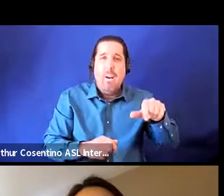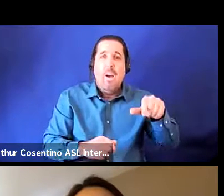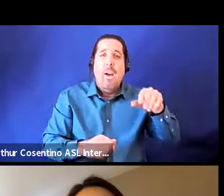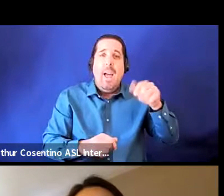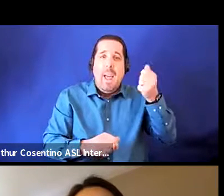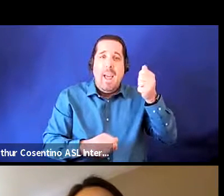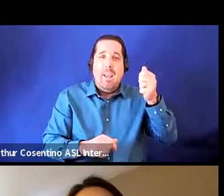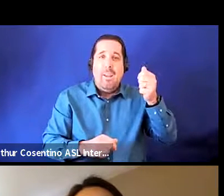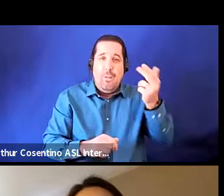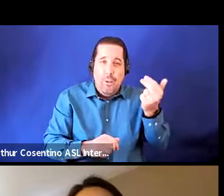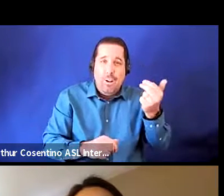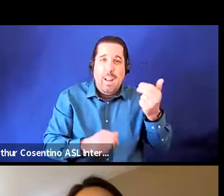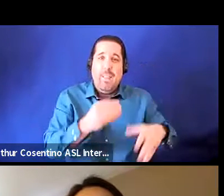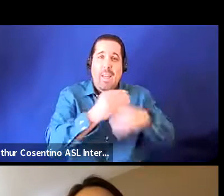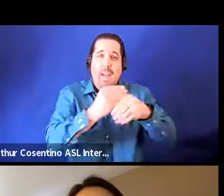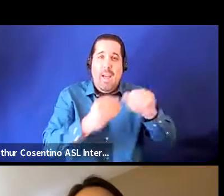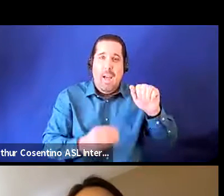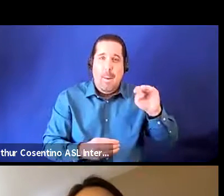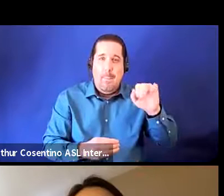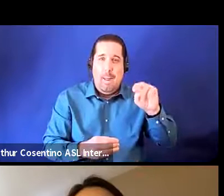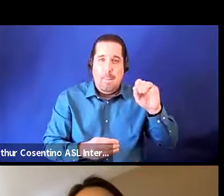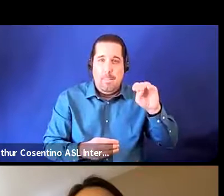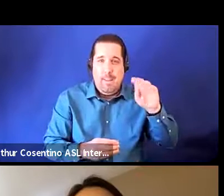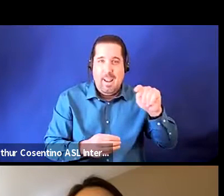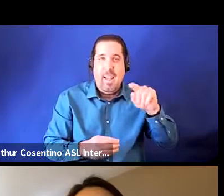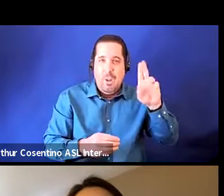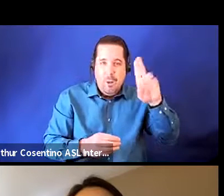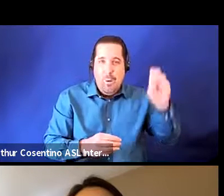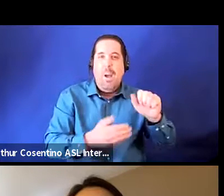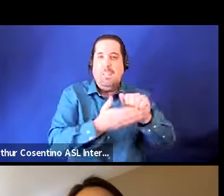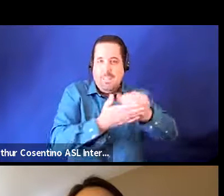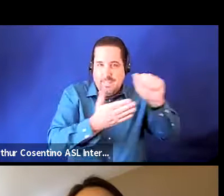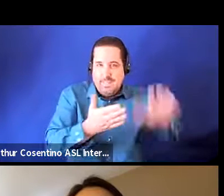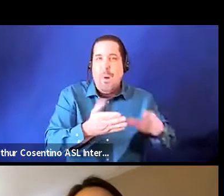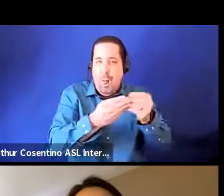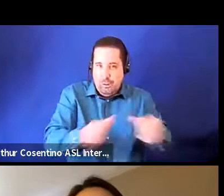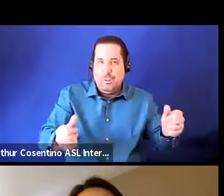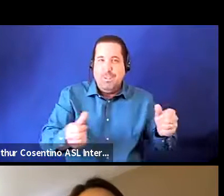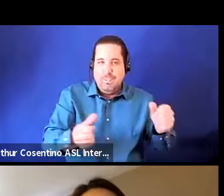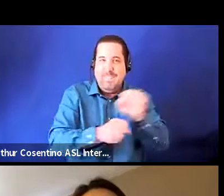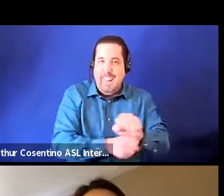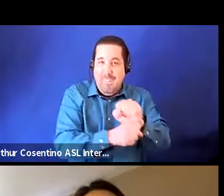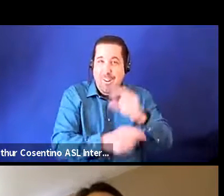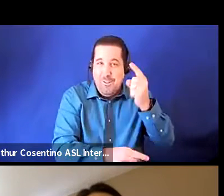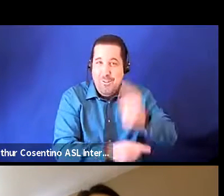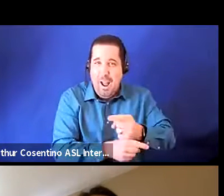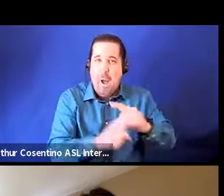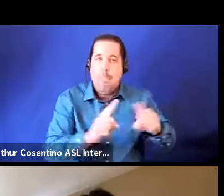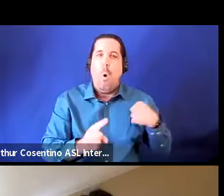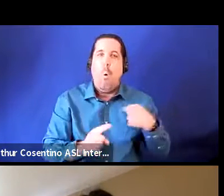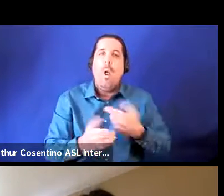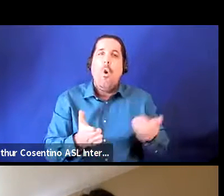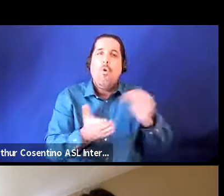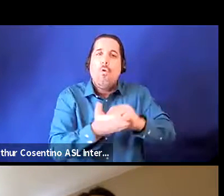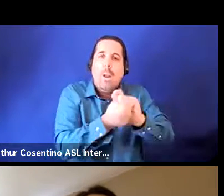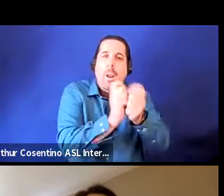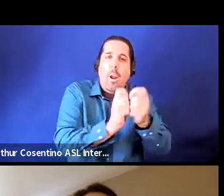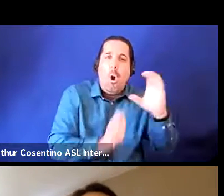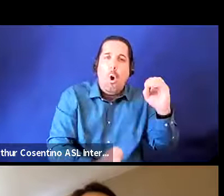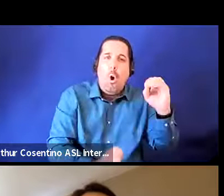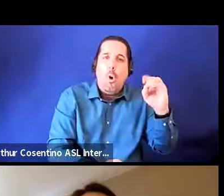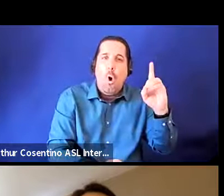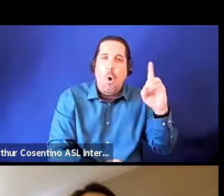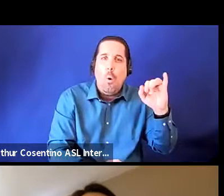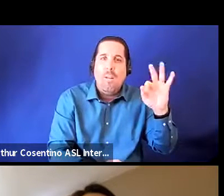States apparently abolished slavery, but actually at that time recodified it